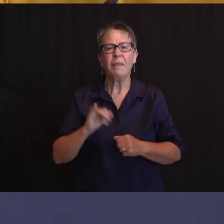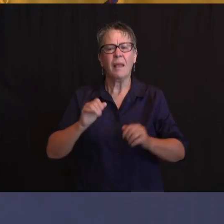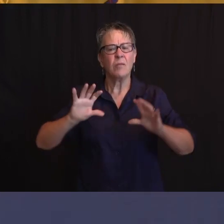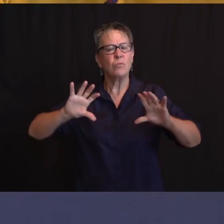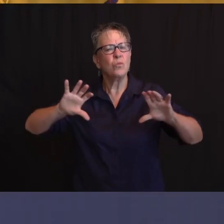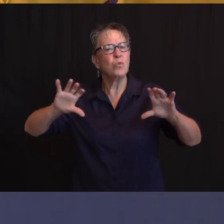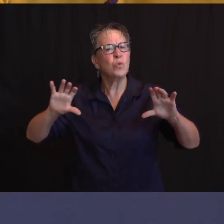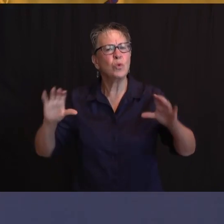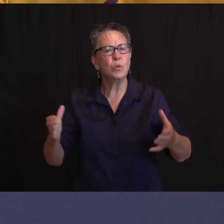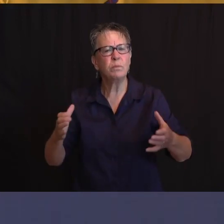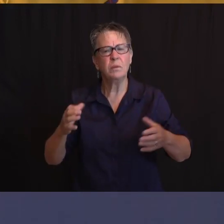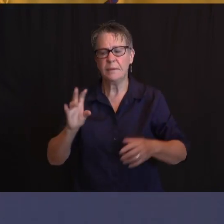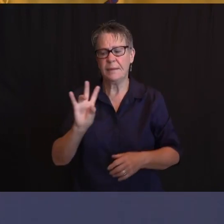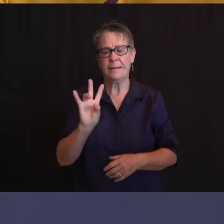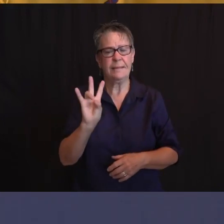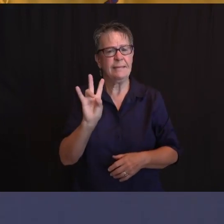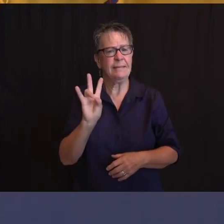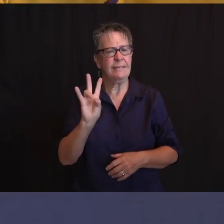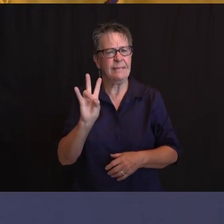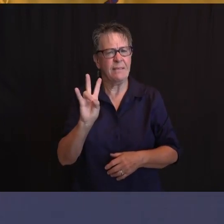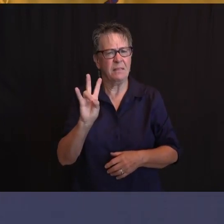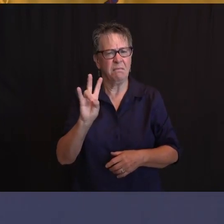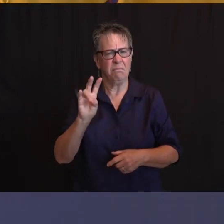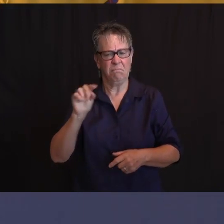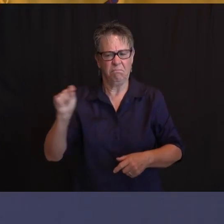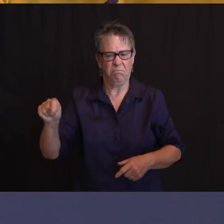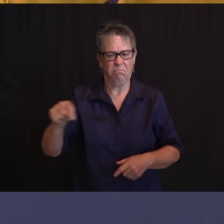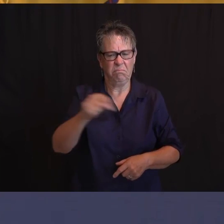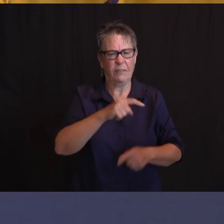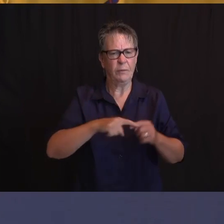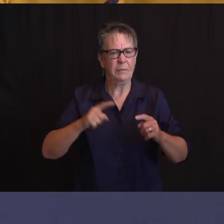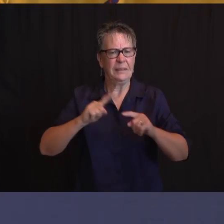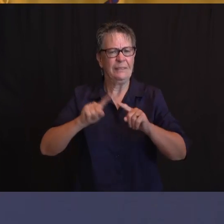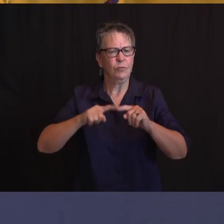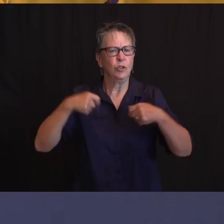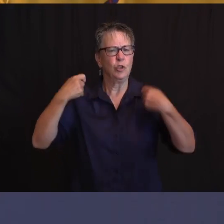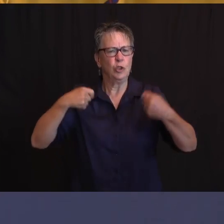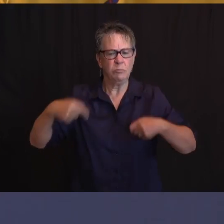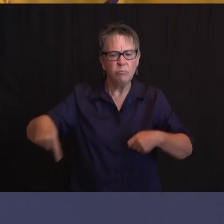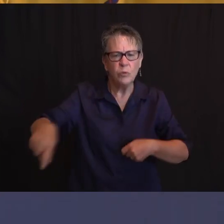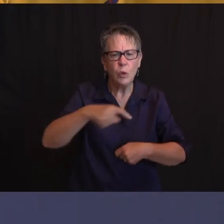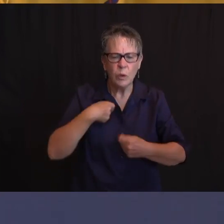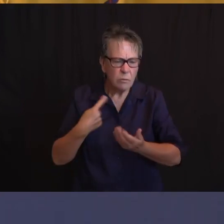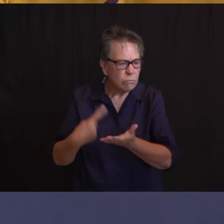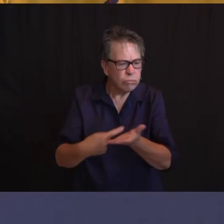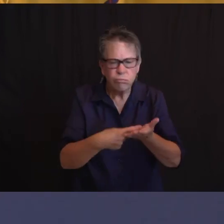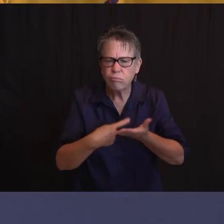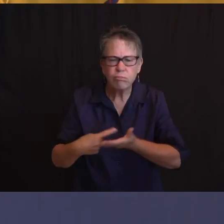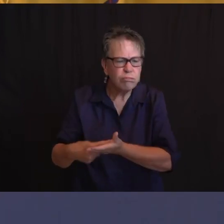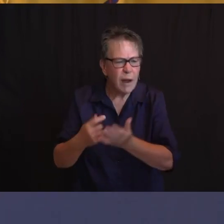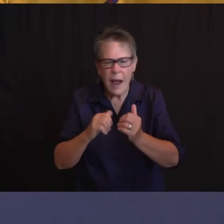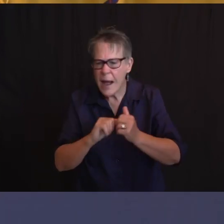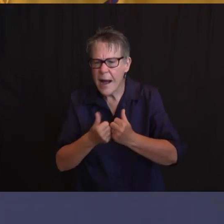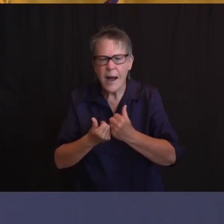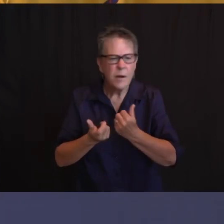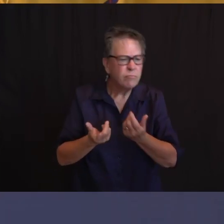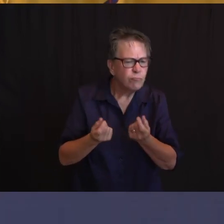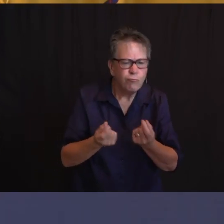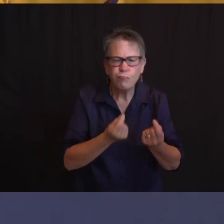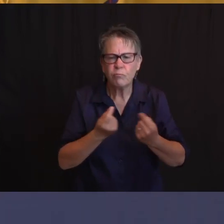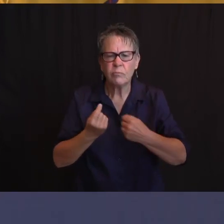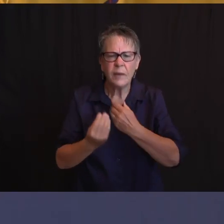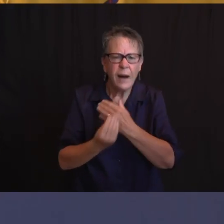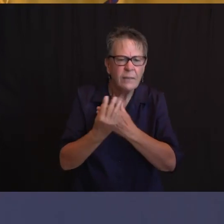with mine, and our staffs are. So that's especially New York, Connecticut, Pennsylvania, Delaware, Rhode